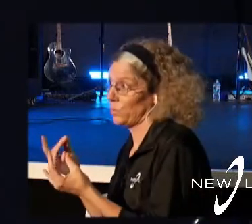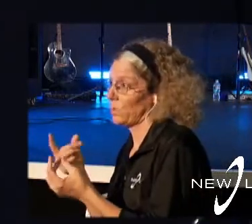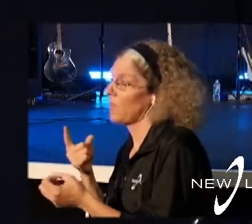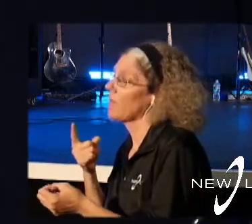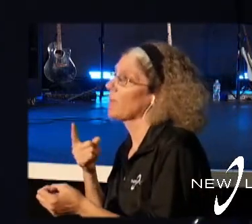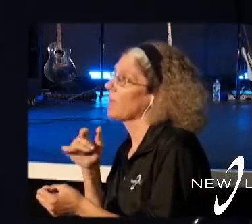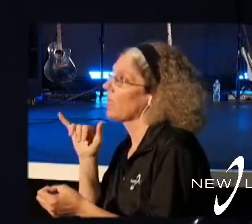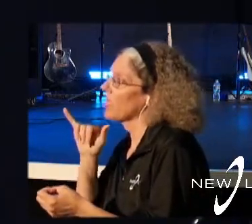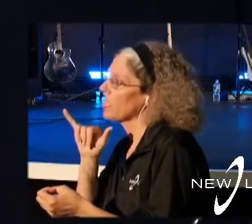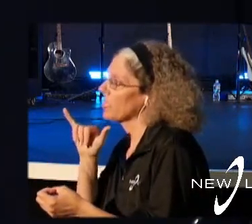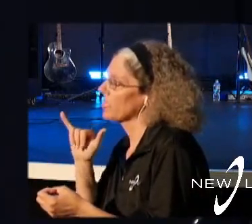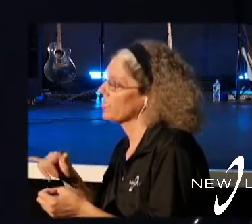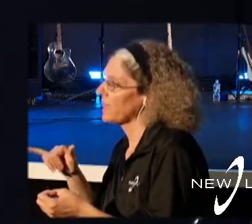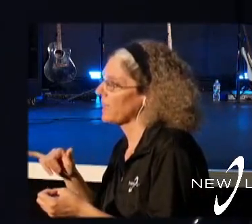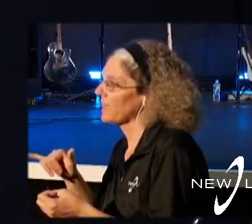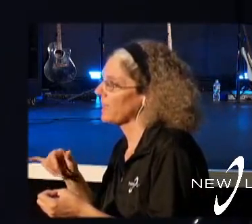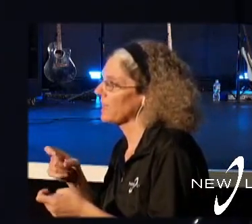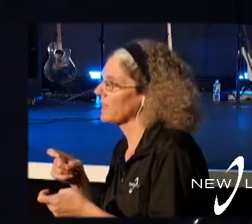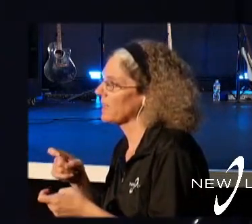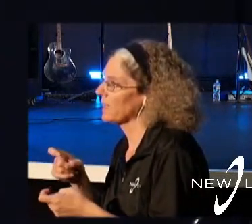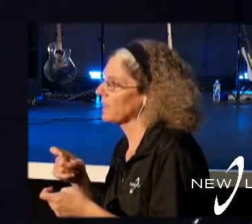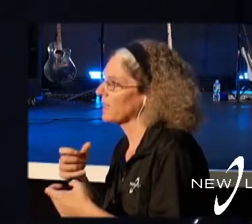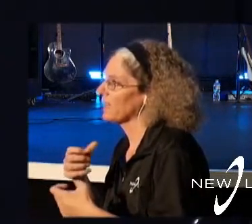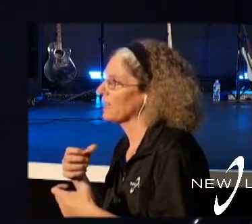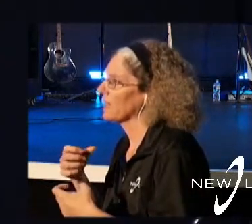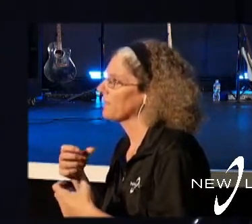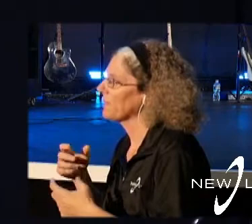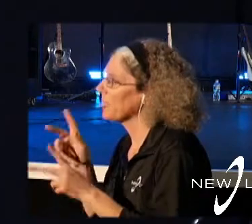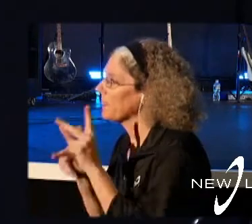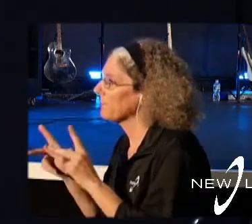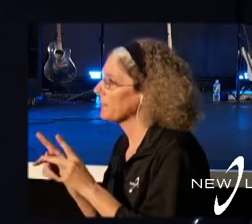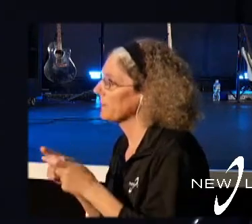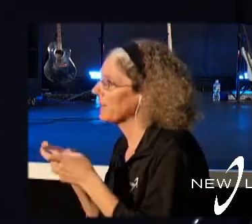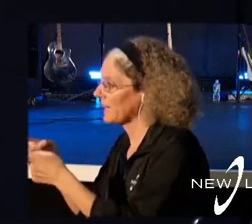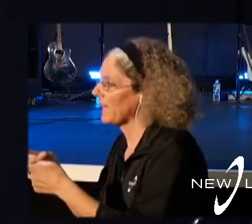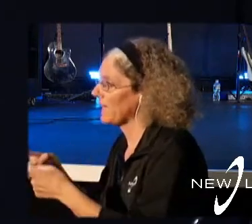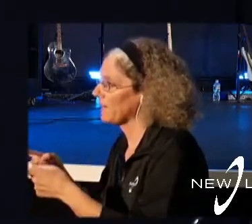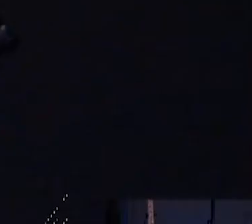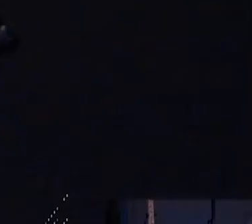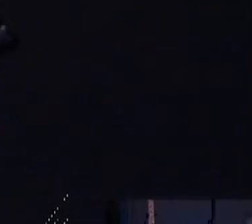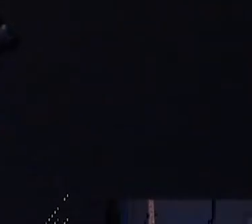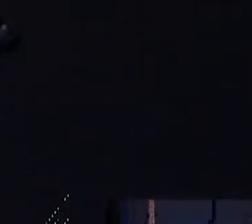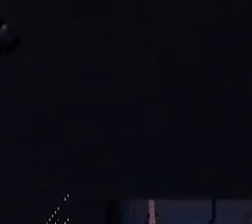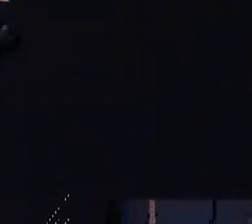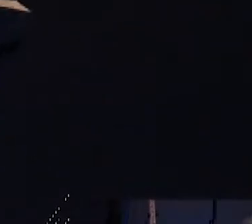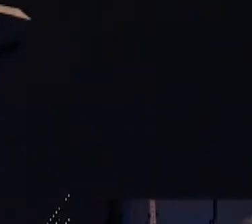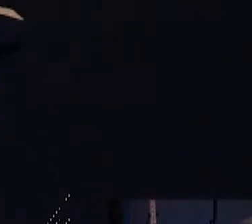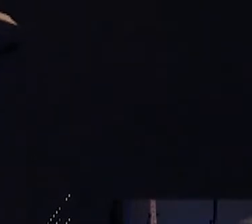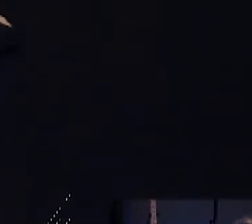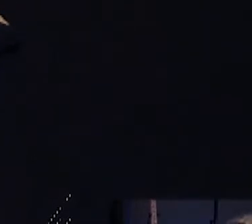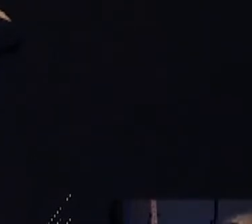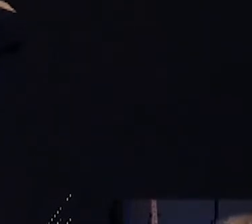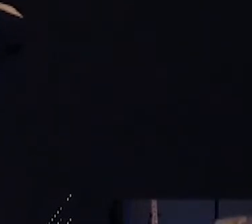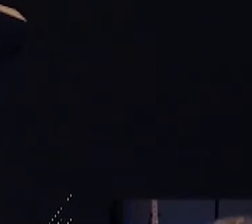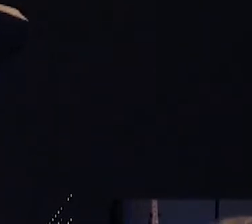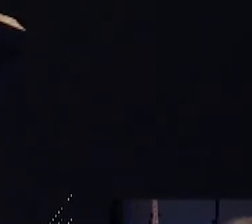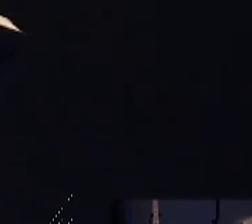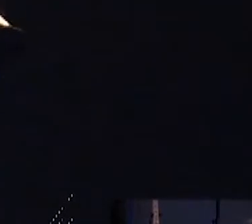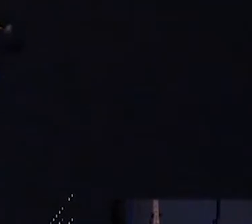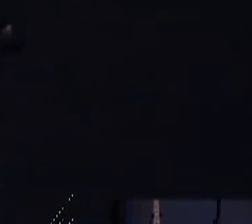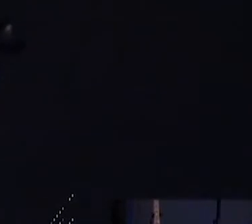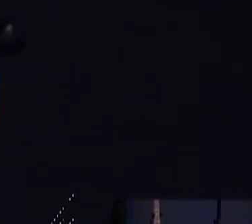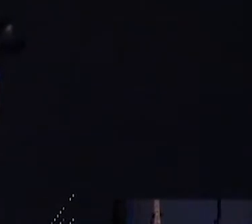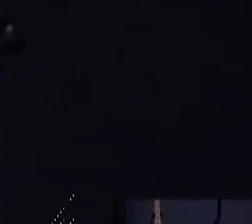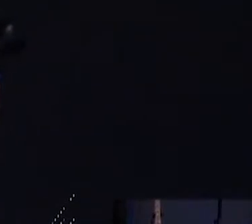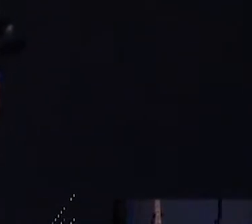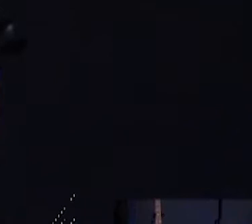will teach you successively, one thing at a time, how to trust Him with anything. But if we don't use